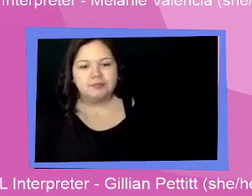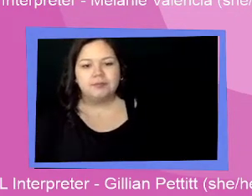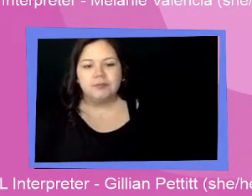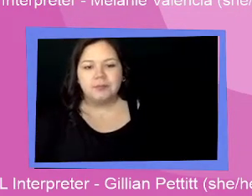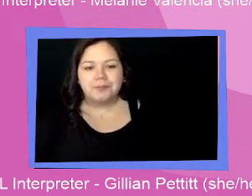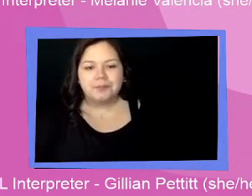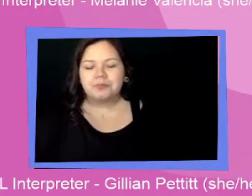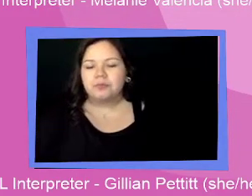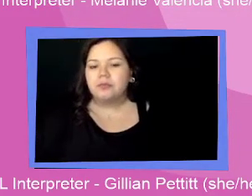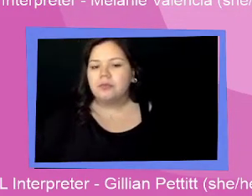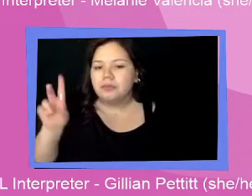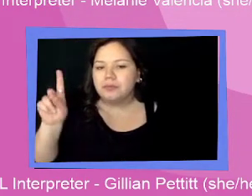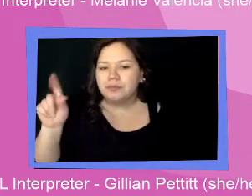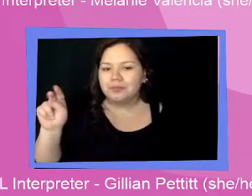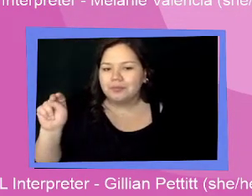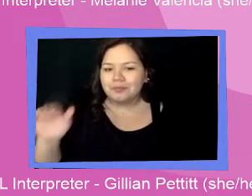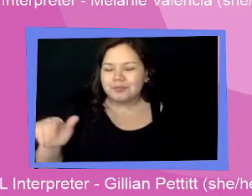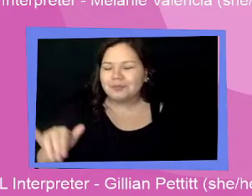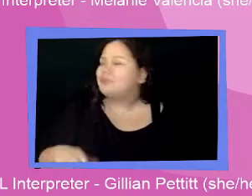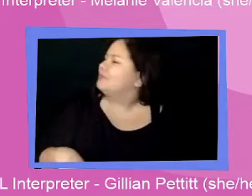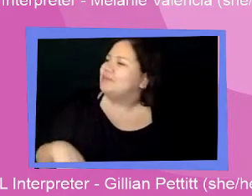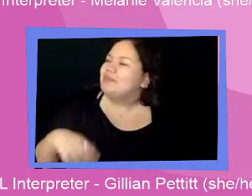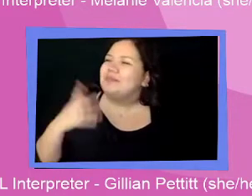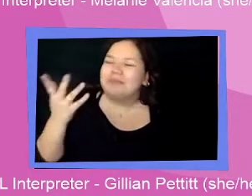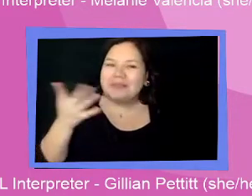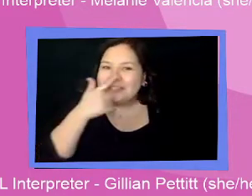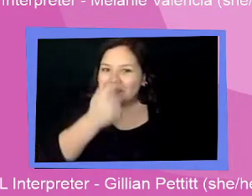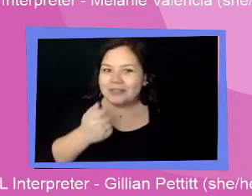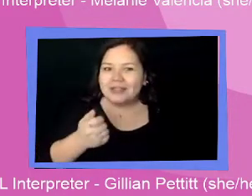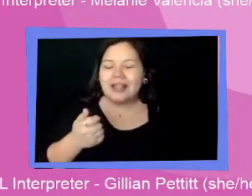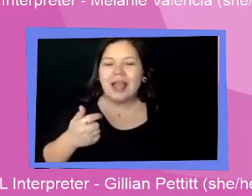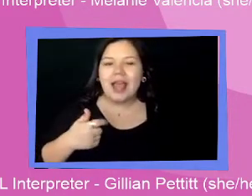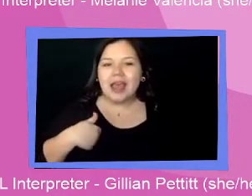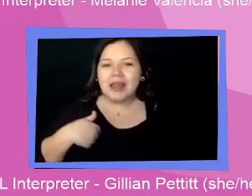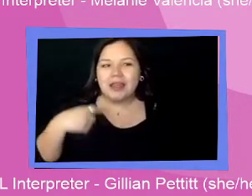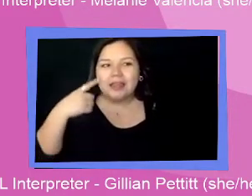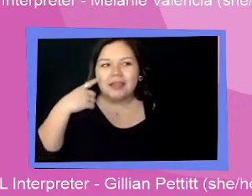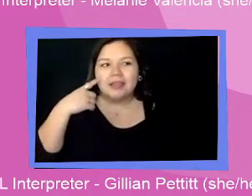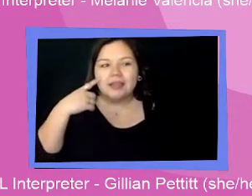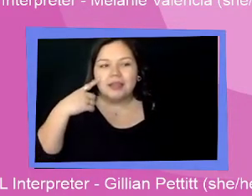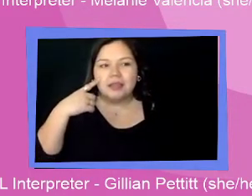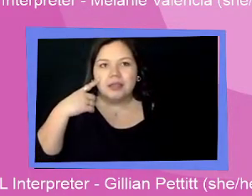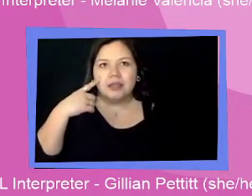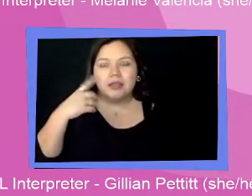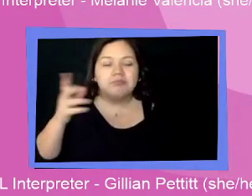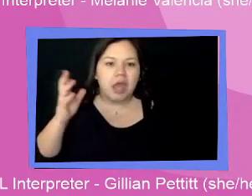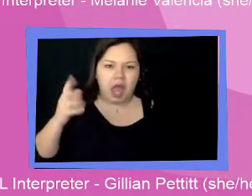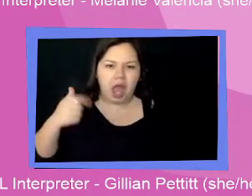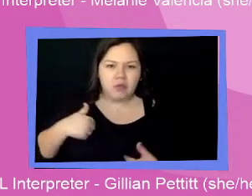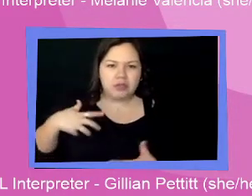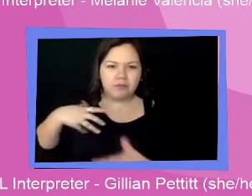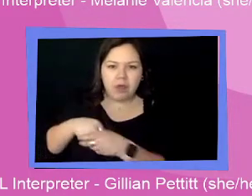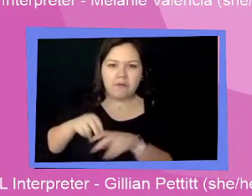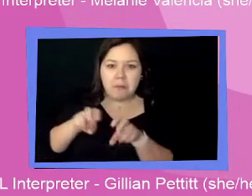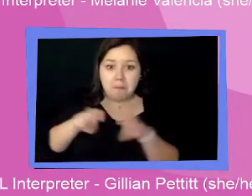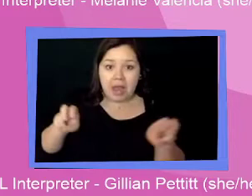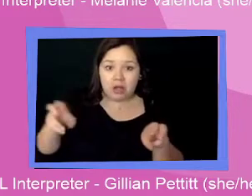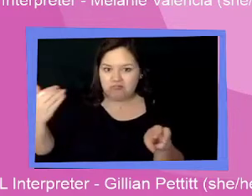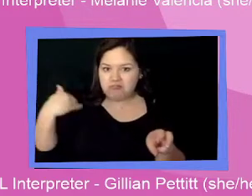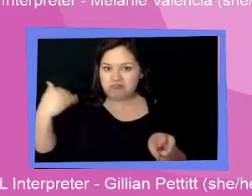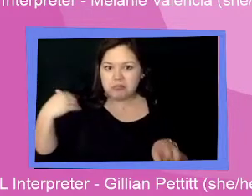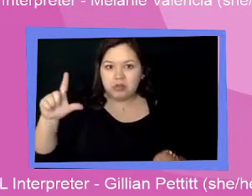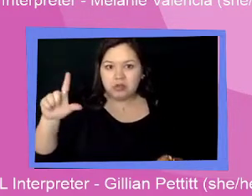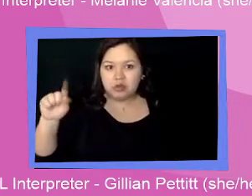I think it's funny. I think that, so I was on a panel in 2019, And